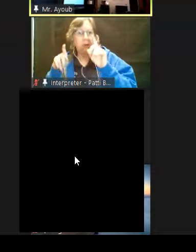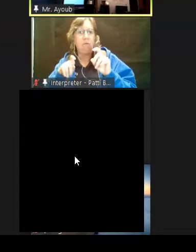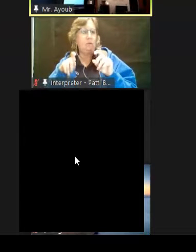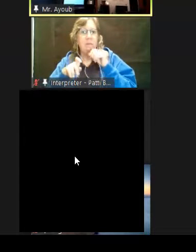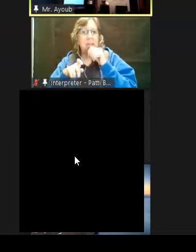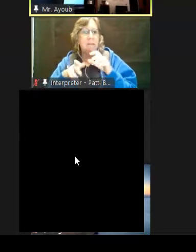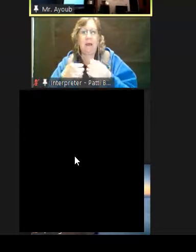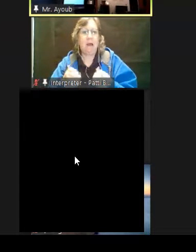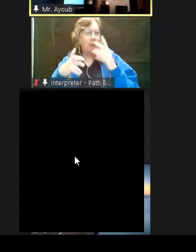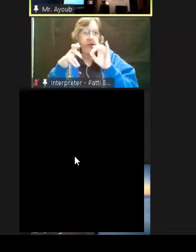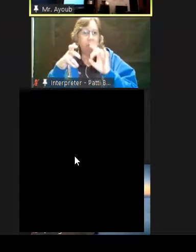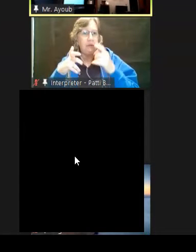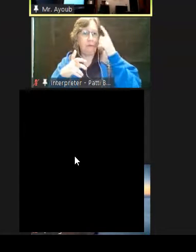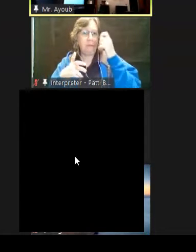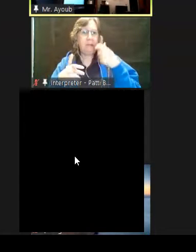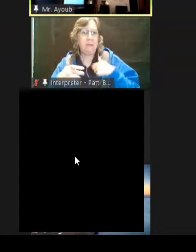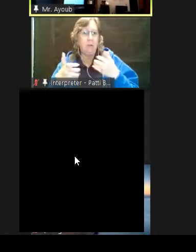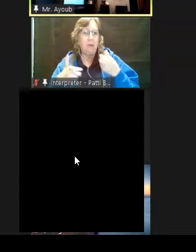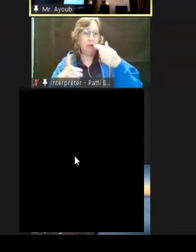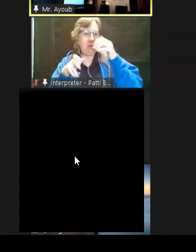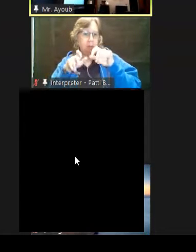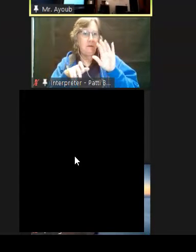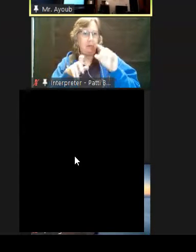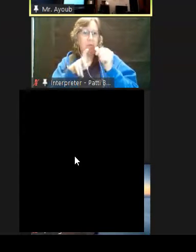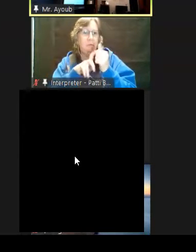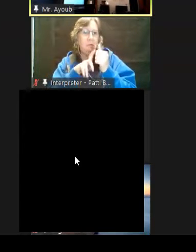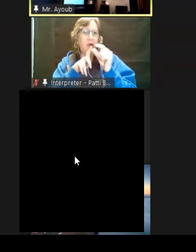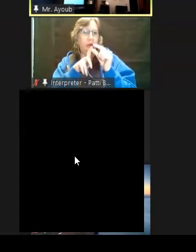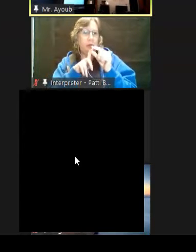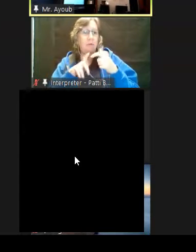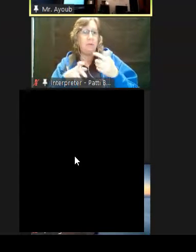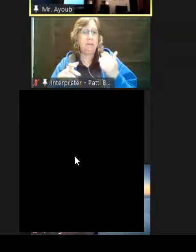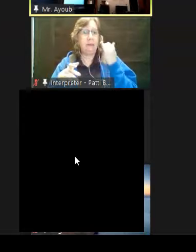HTML. I'm probably going to ask you what CSS mean.